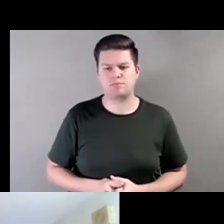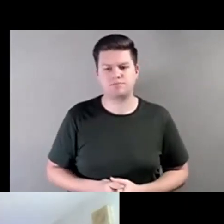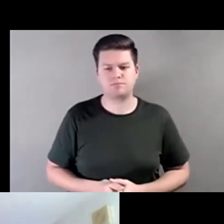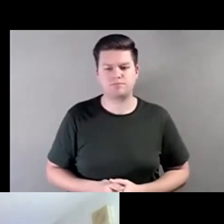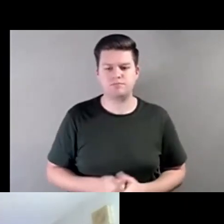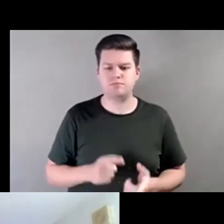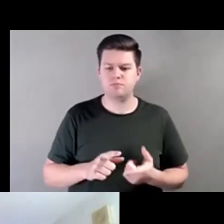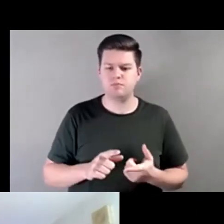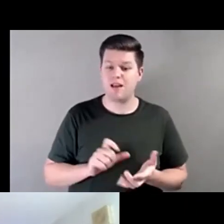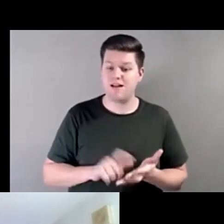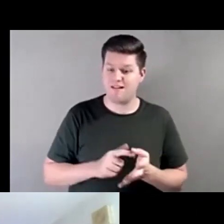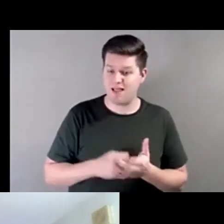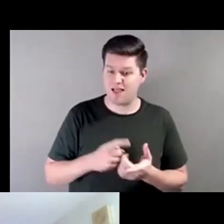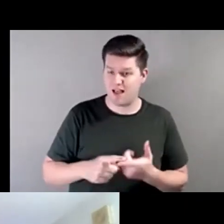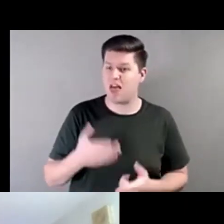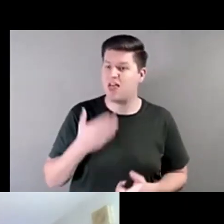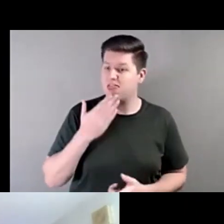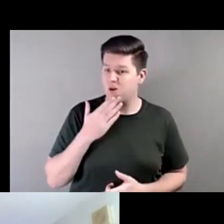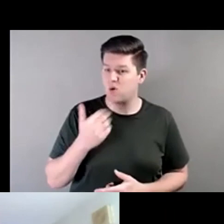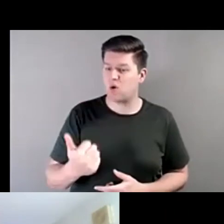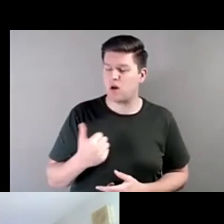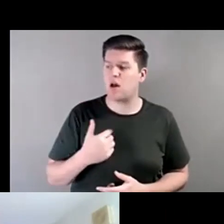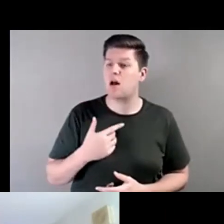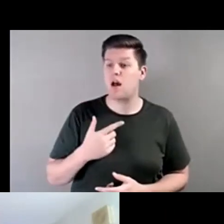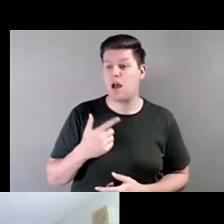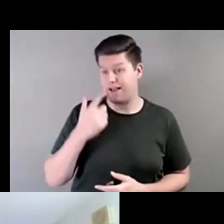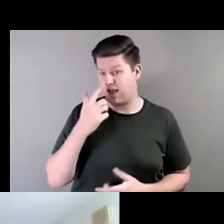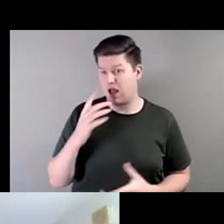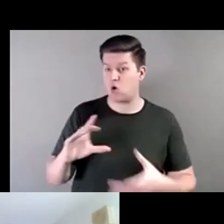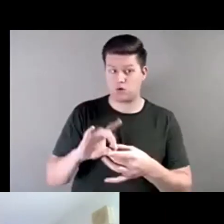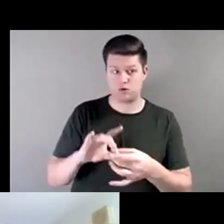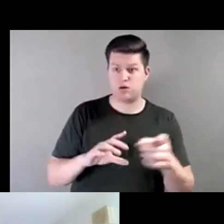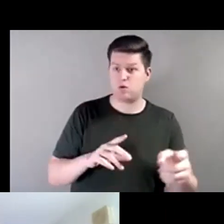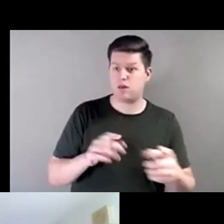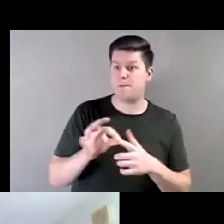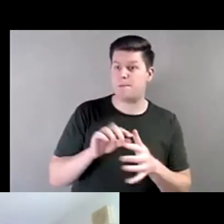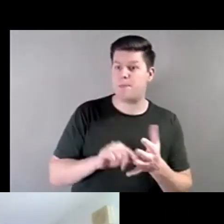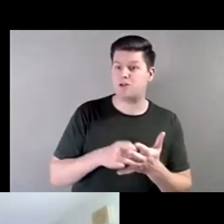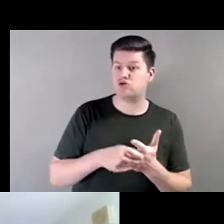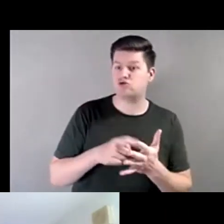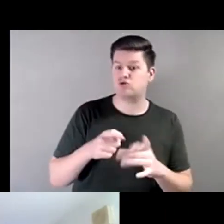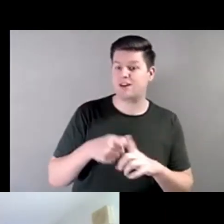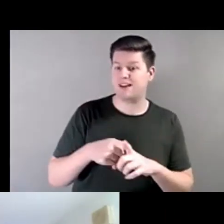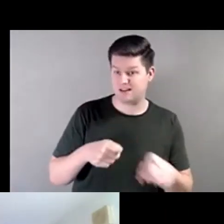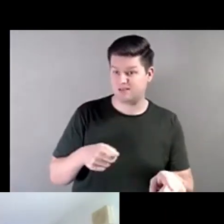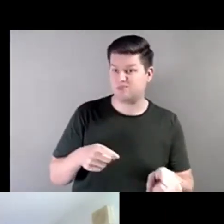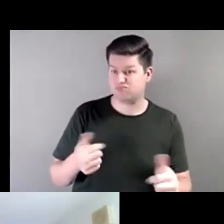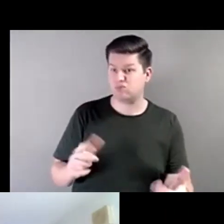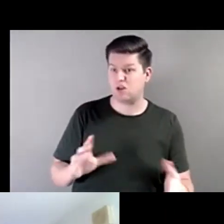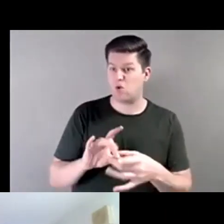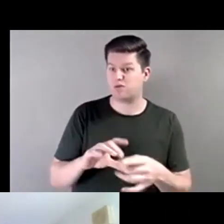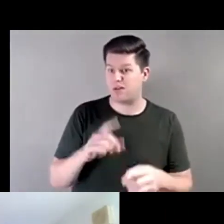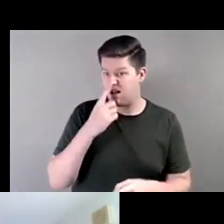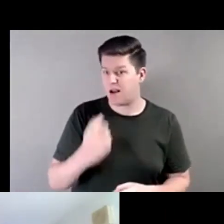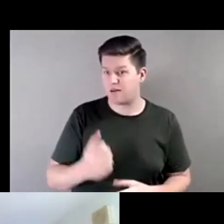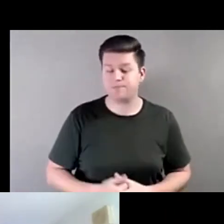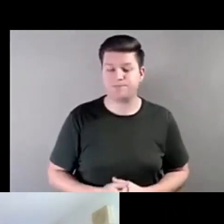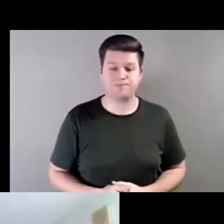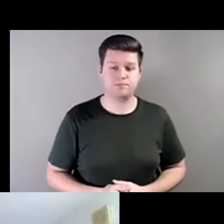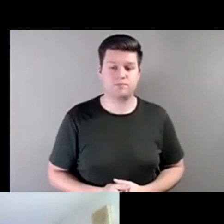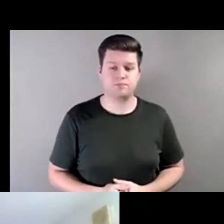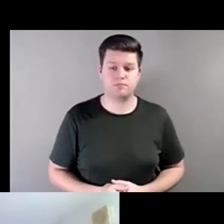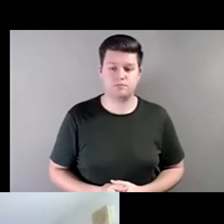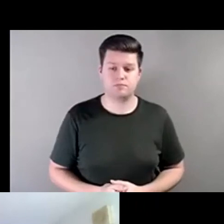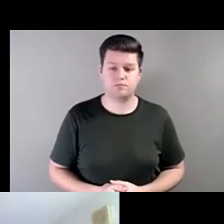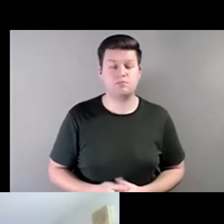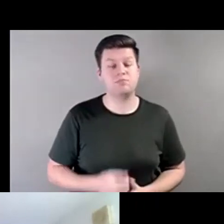with Patrick after. Yeah, because if they can explain how that's done, because if I use the passenger assist app, it insists on I